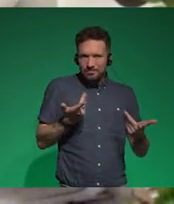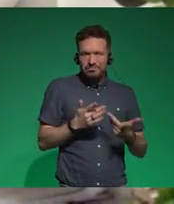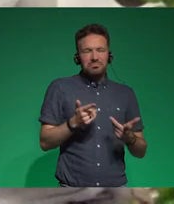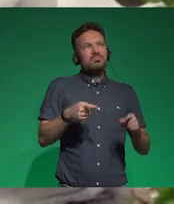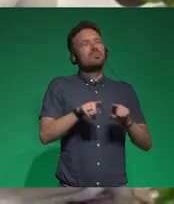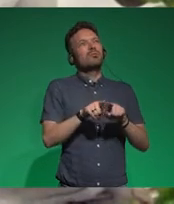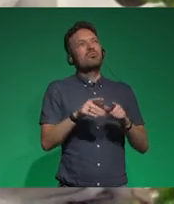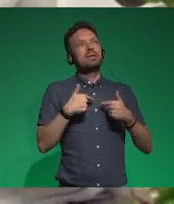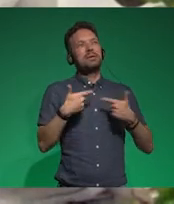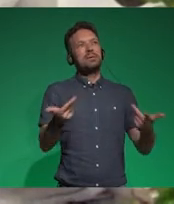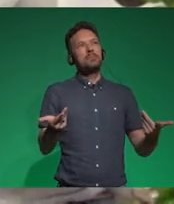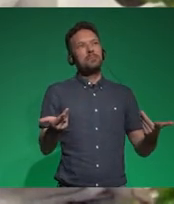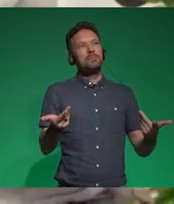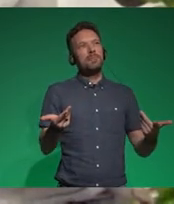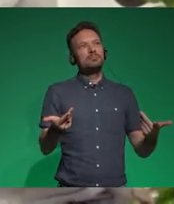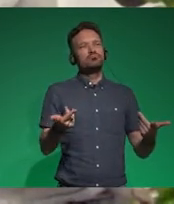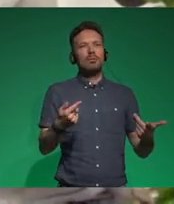But I hope that